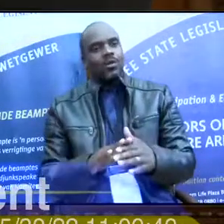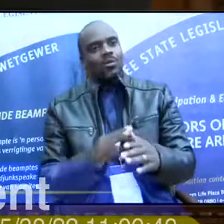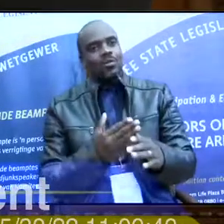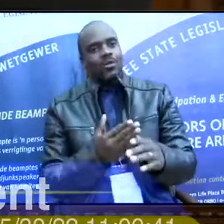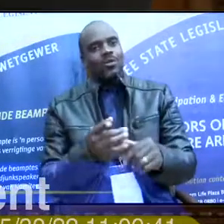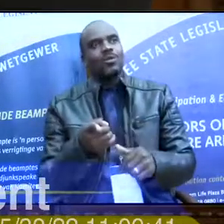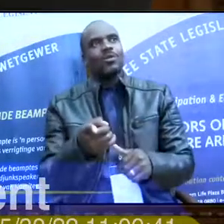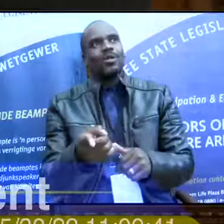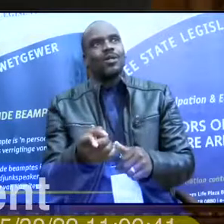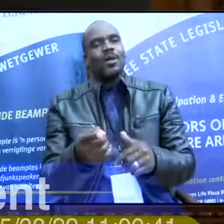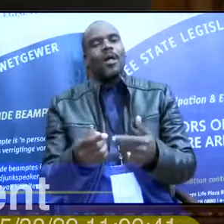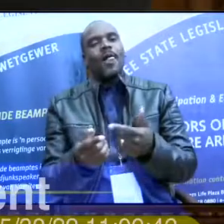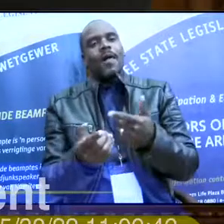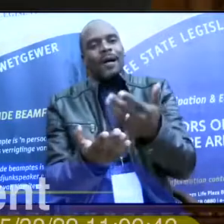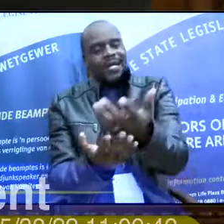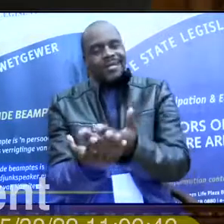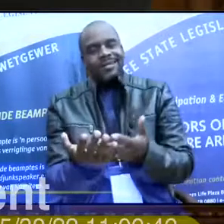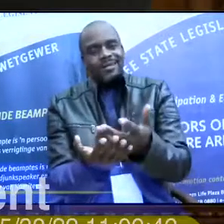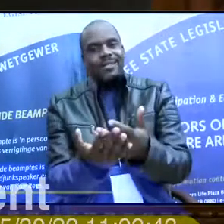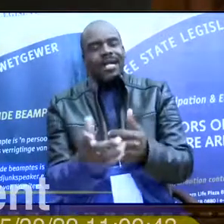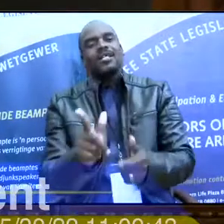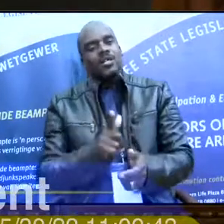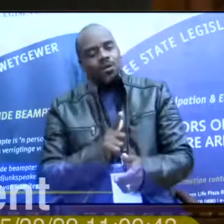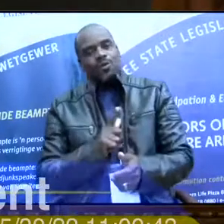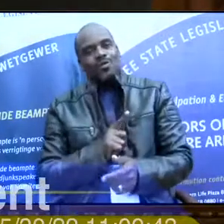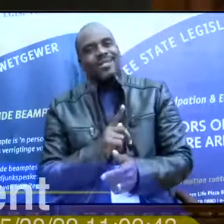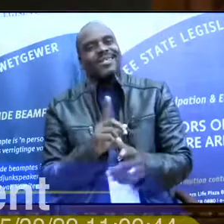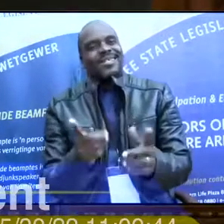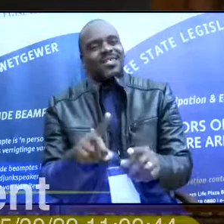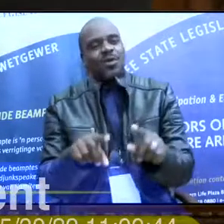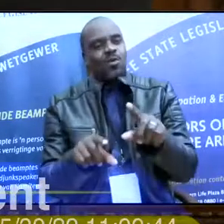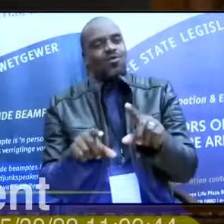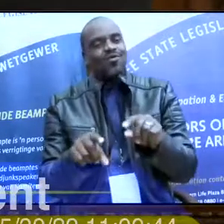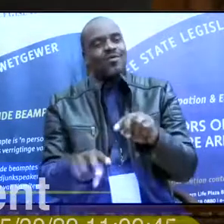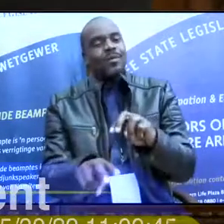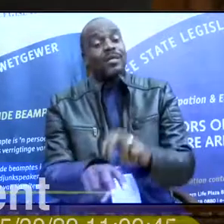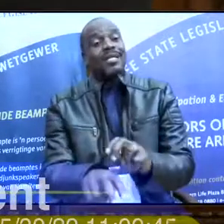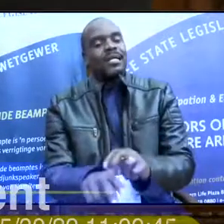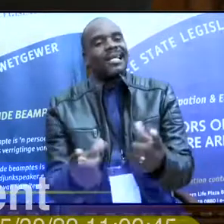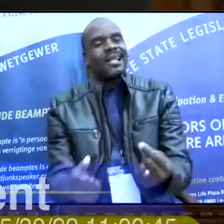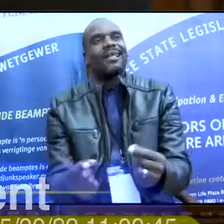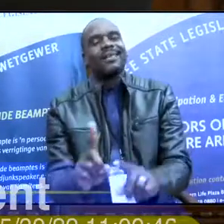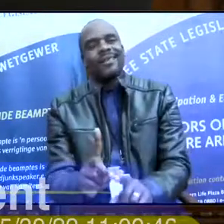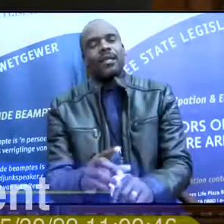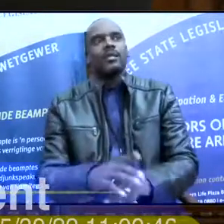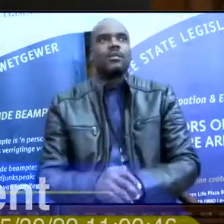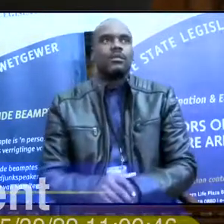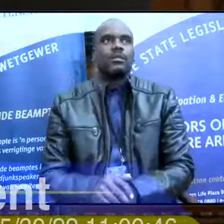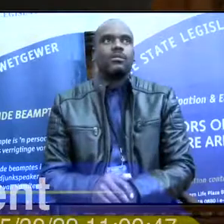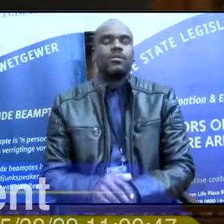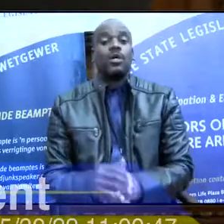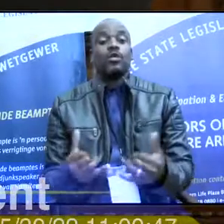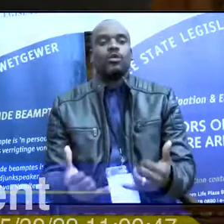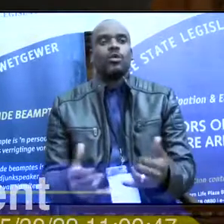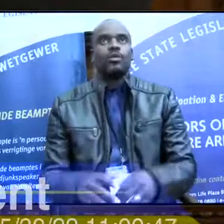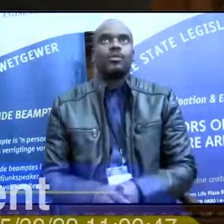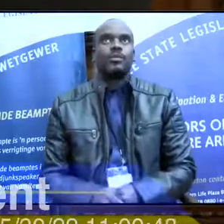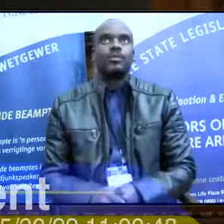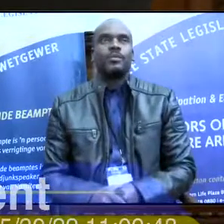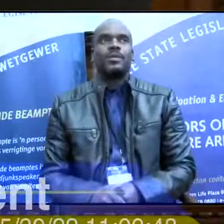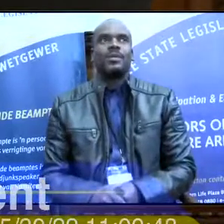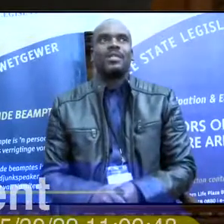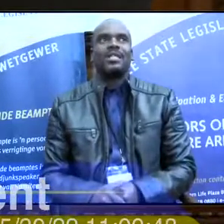determining how we will address those matters prior to it being being communicated so